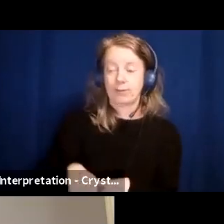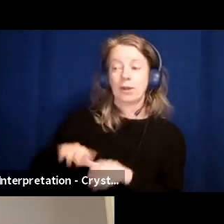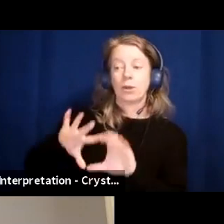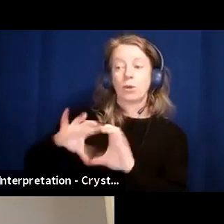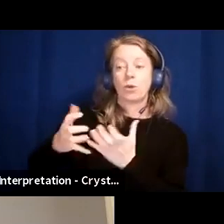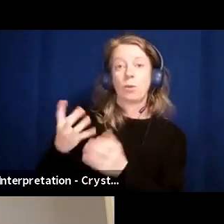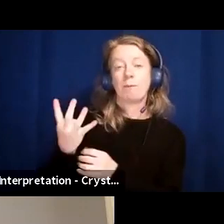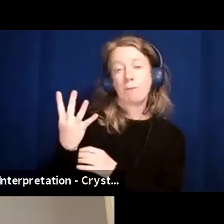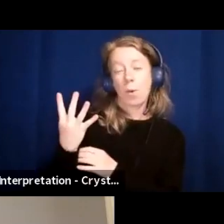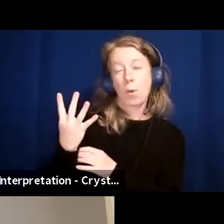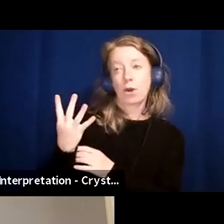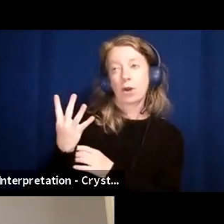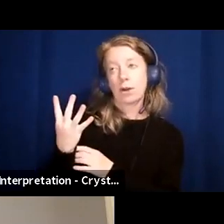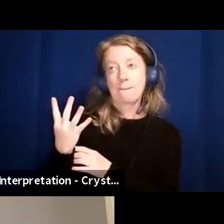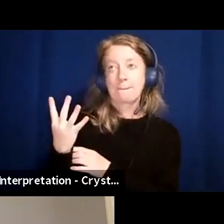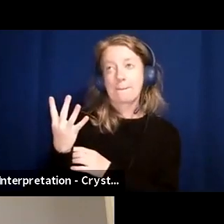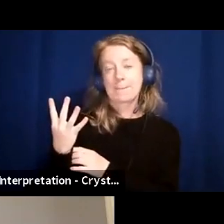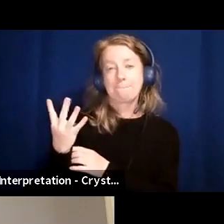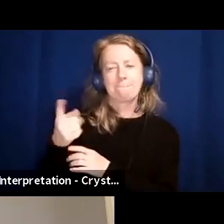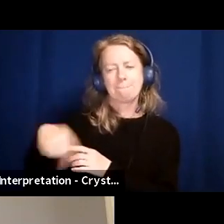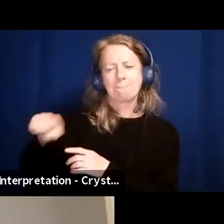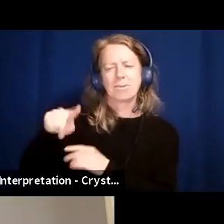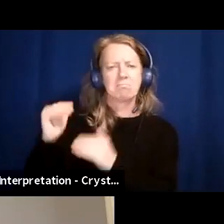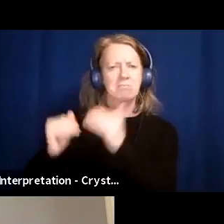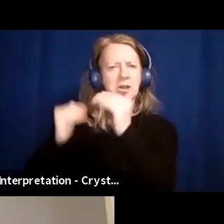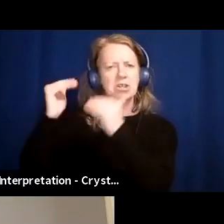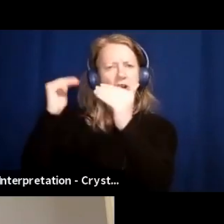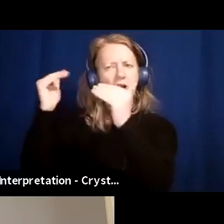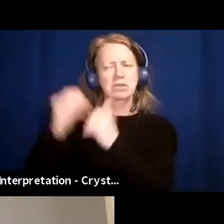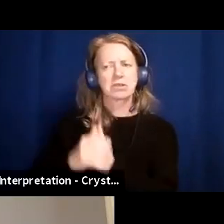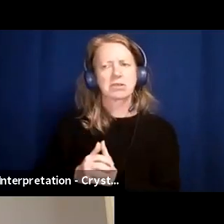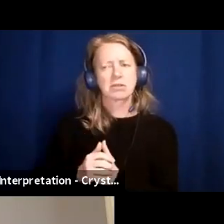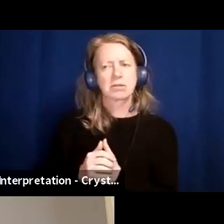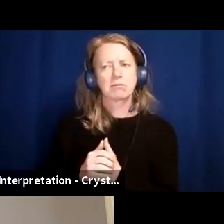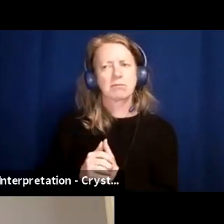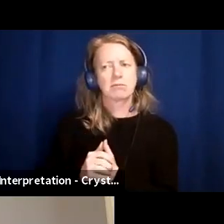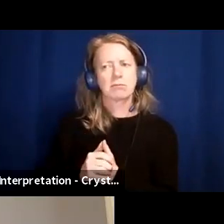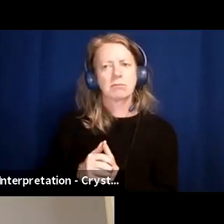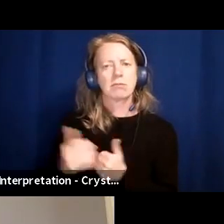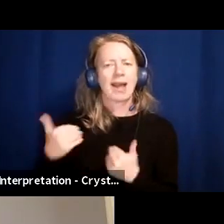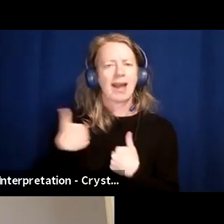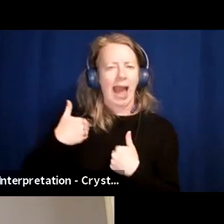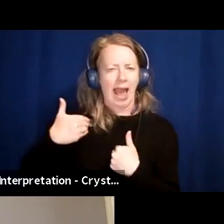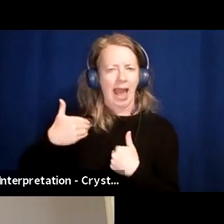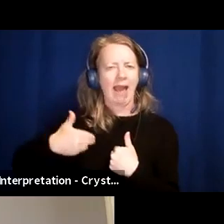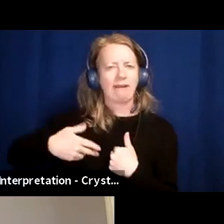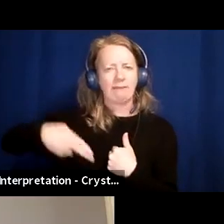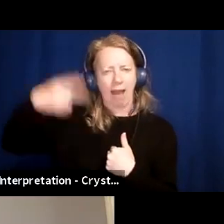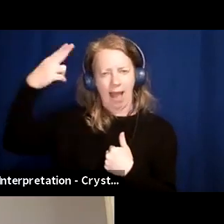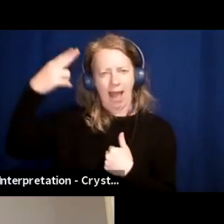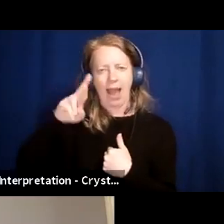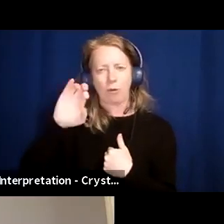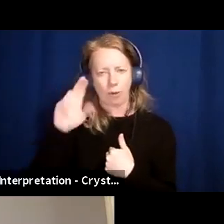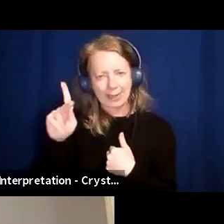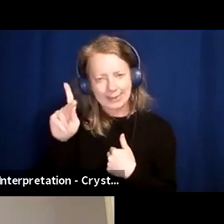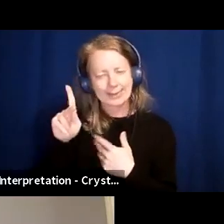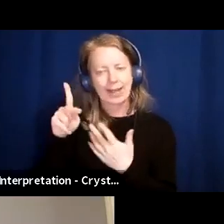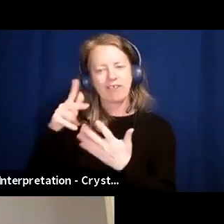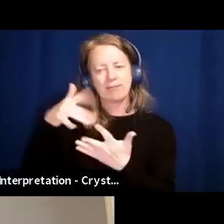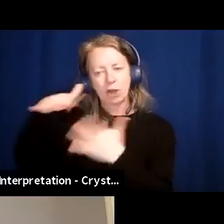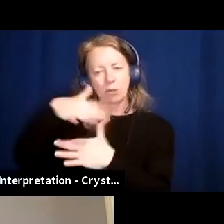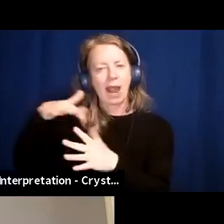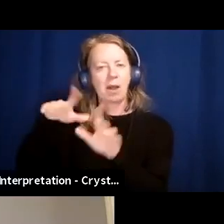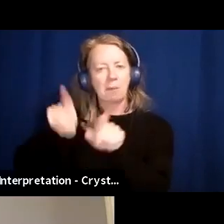is basically those adults that are have a high risk of exposure and